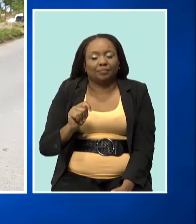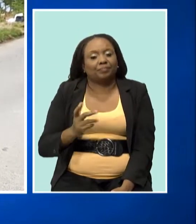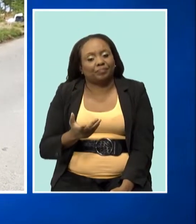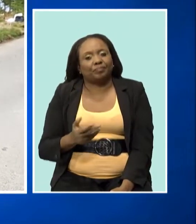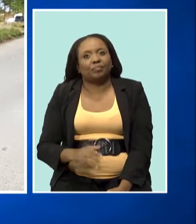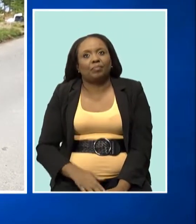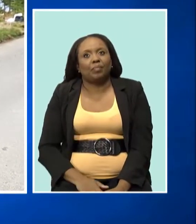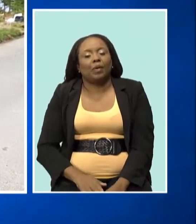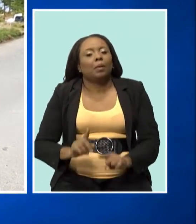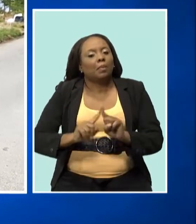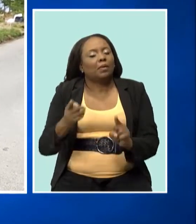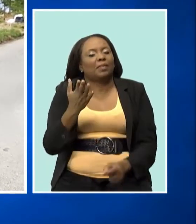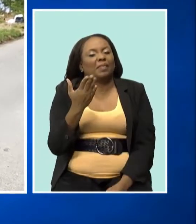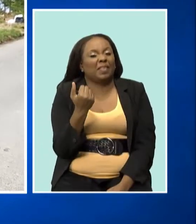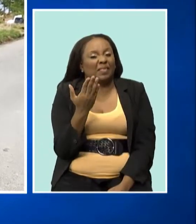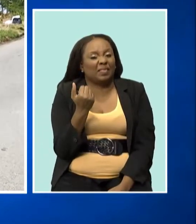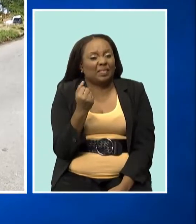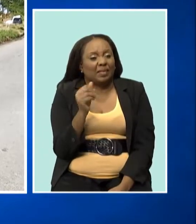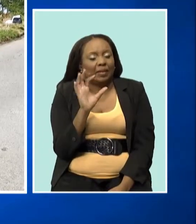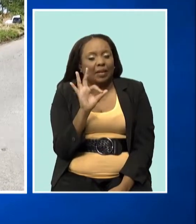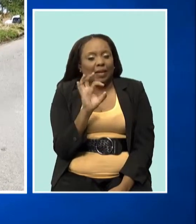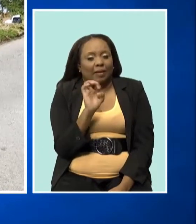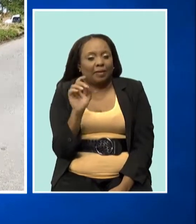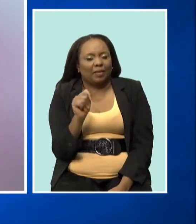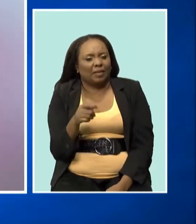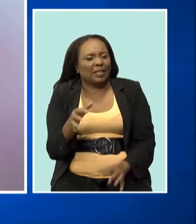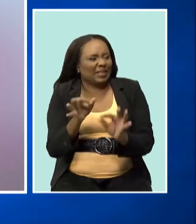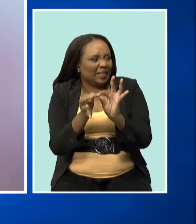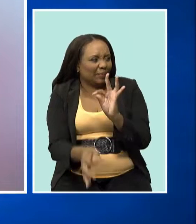the heat and the wind and that sort of will actually destroy them.